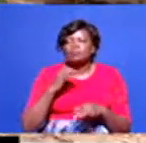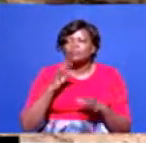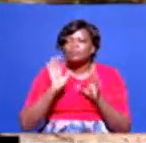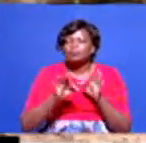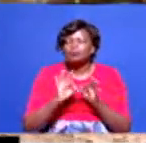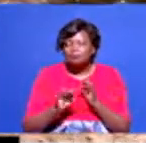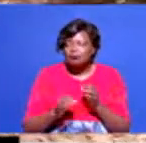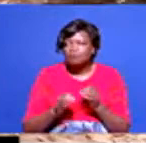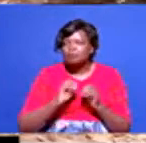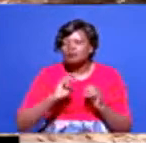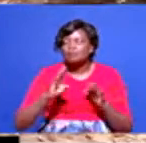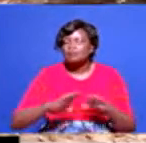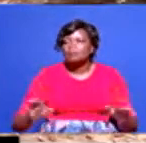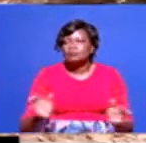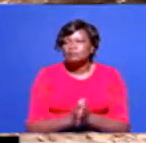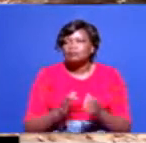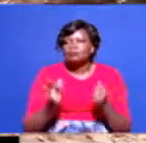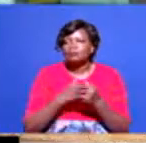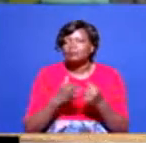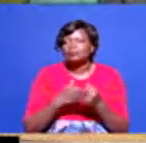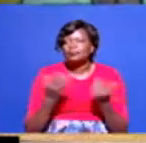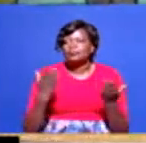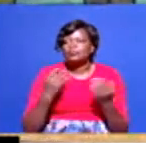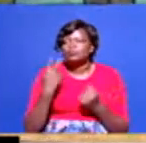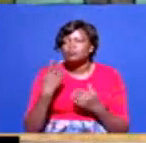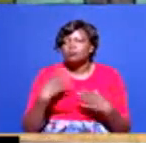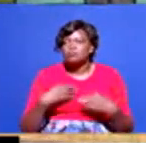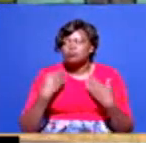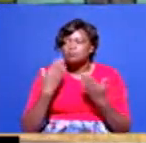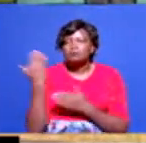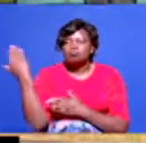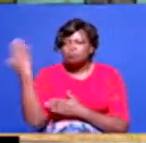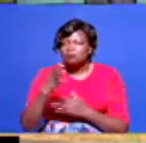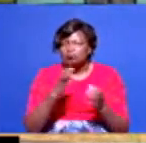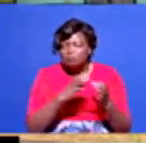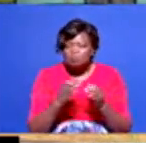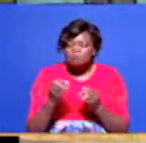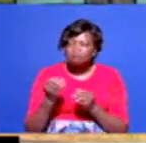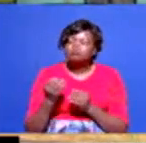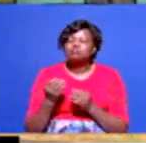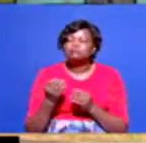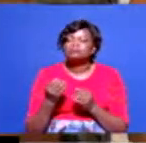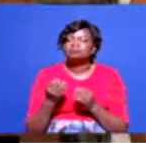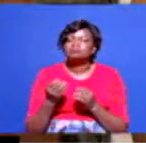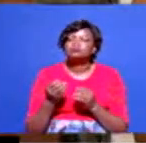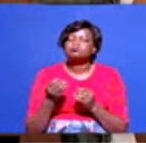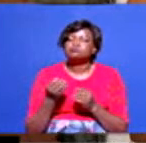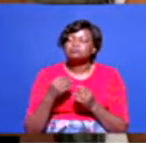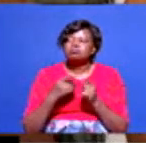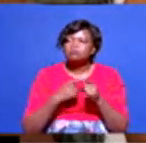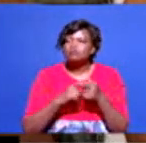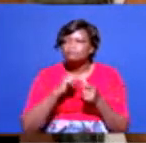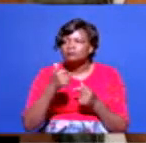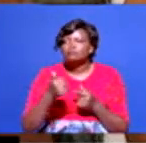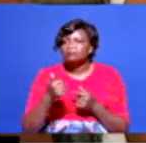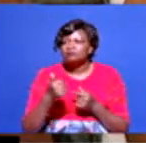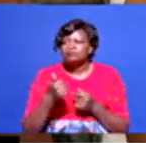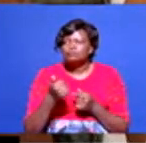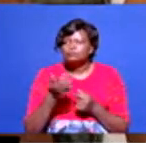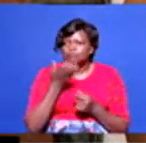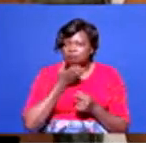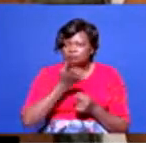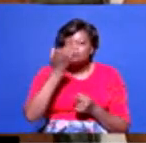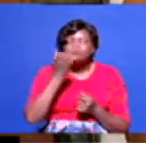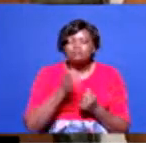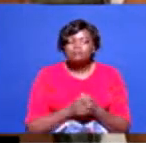where Tim Wanyonyi and Bernard Okoth were handed direct party tickets. Richard Ngatia, who was overlooked for the Jubilee ticket in the race for